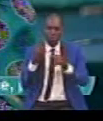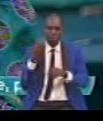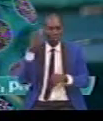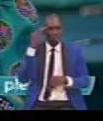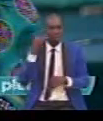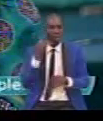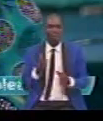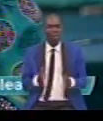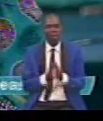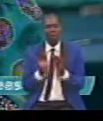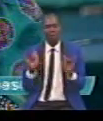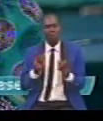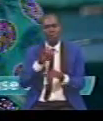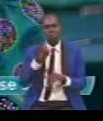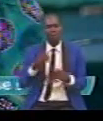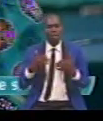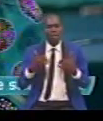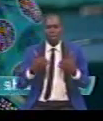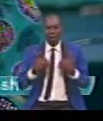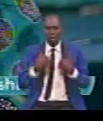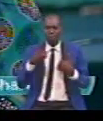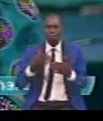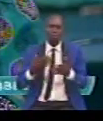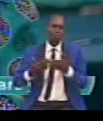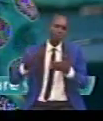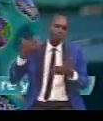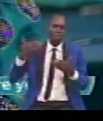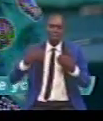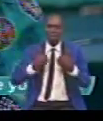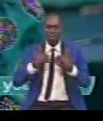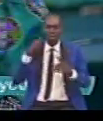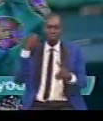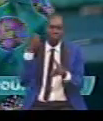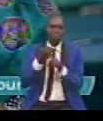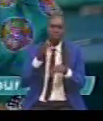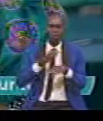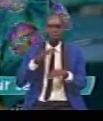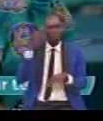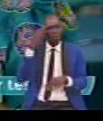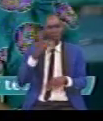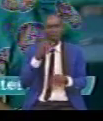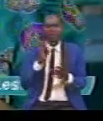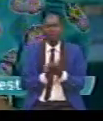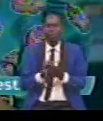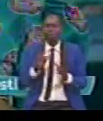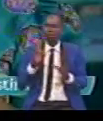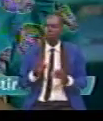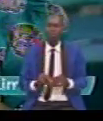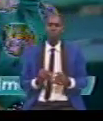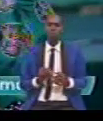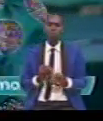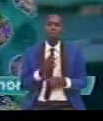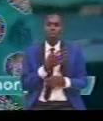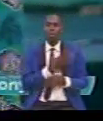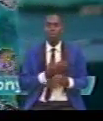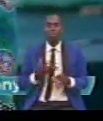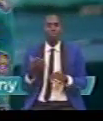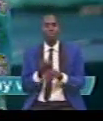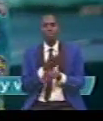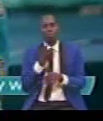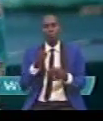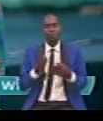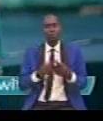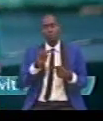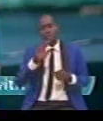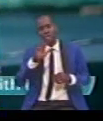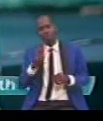asked me the same question, have you ever had an accident? I said, no. Then he sent me into the third room and